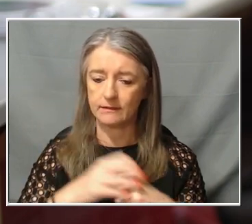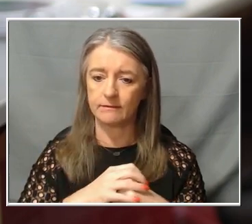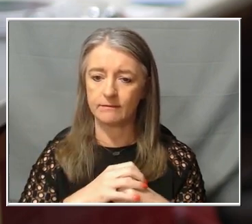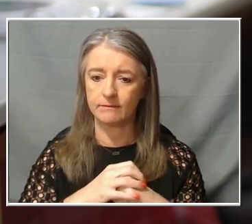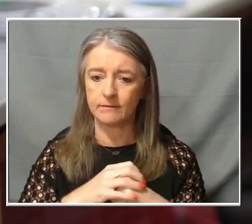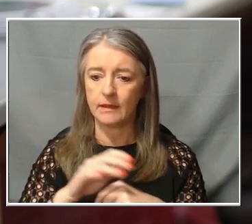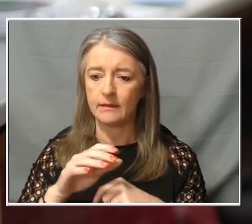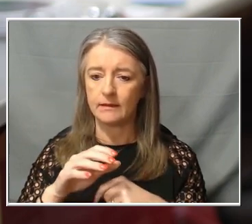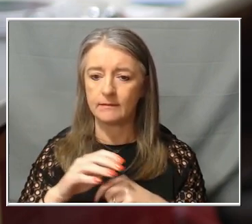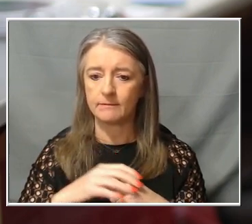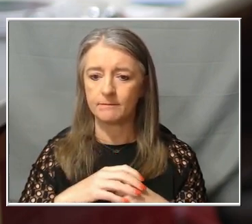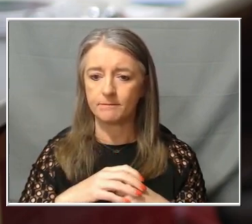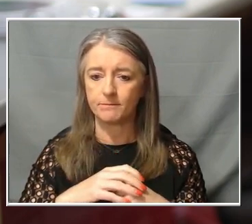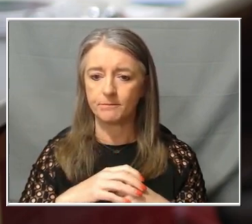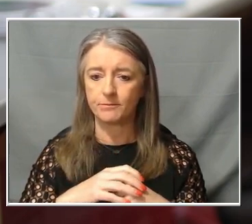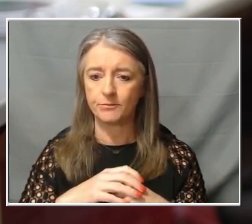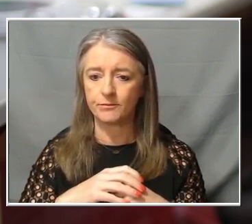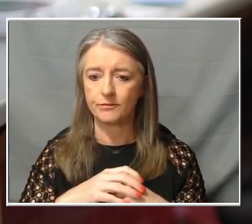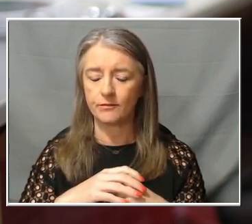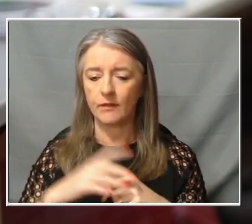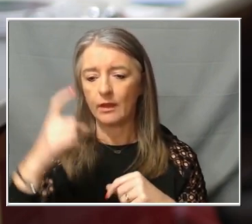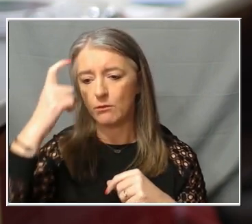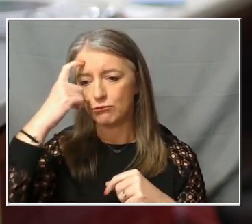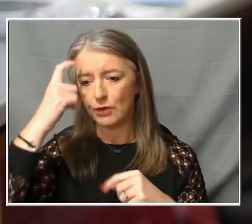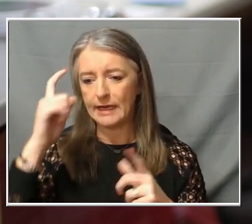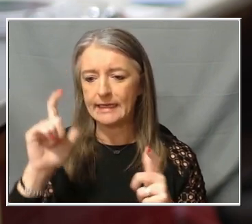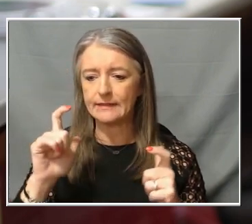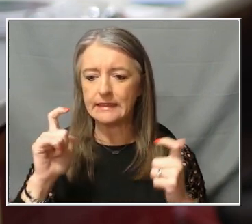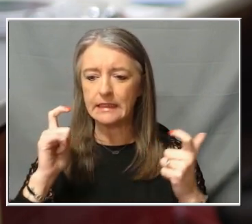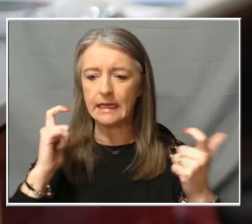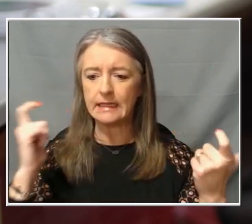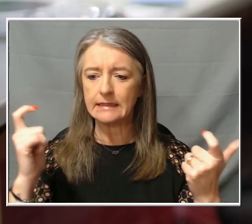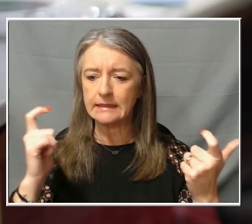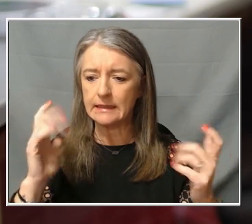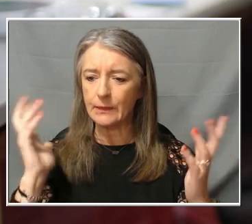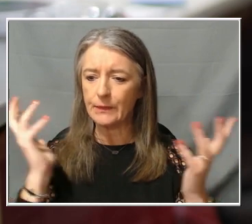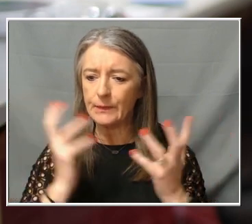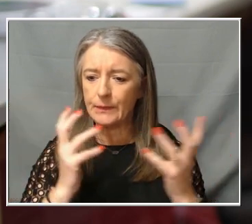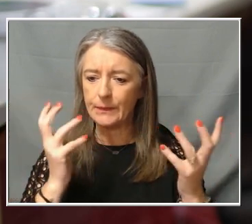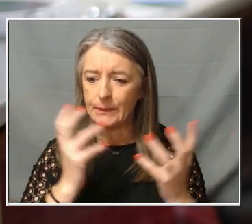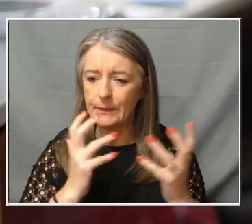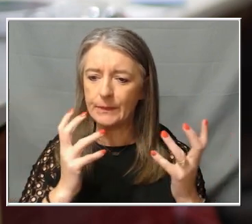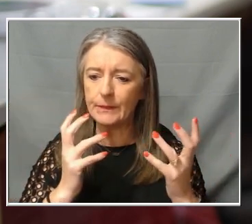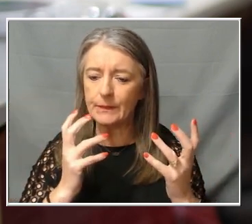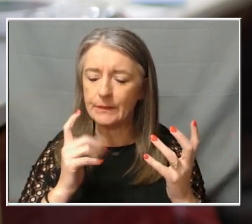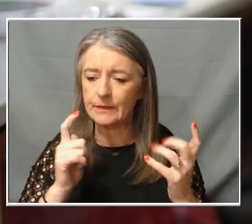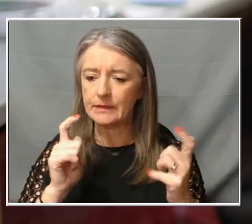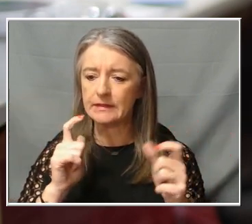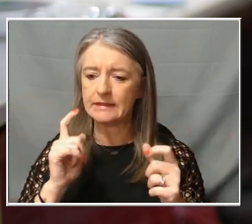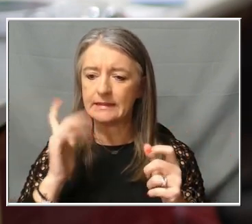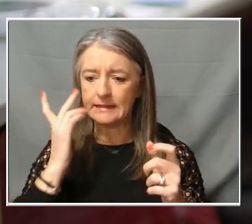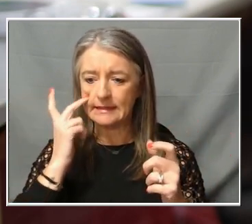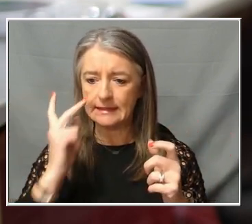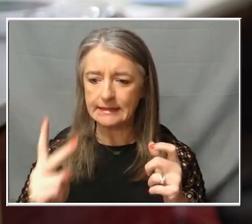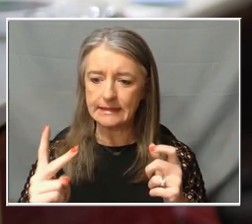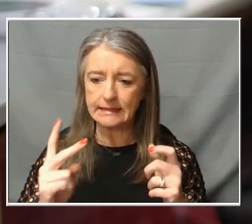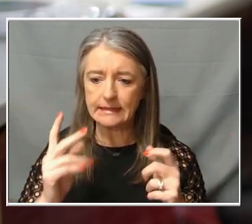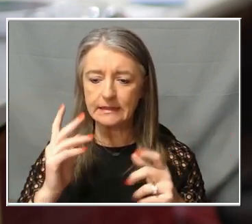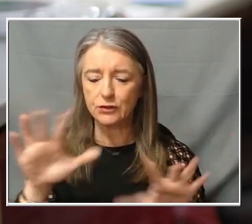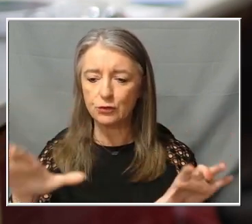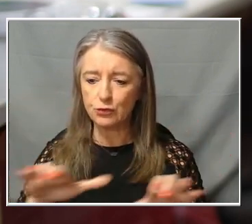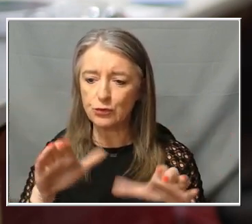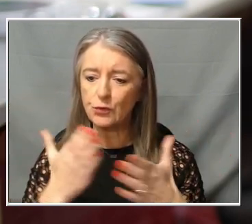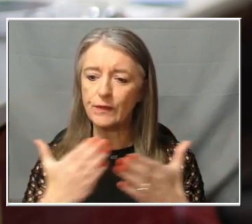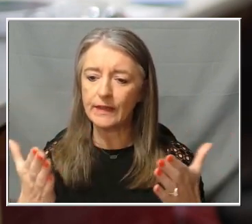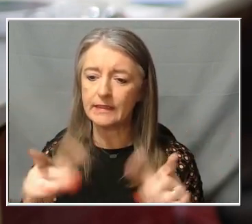what it does, essentially, brain gives us this enormous capacity to sense the world, do things, but at the same time,